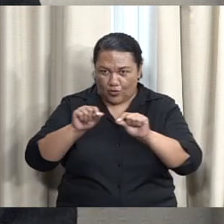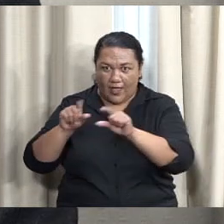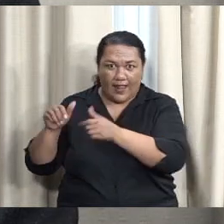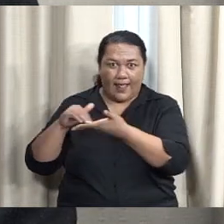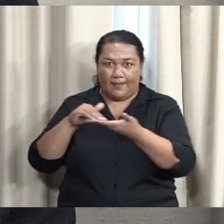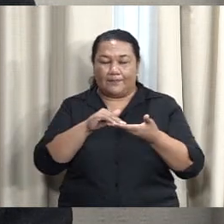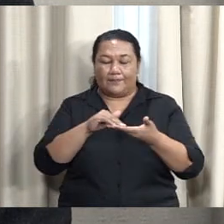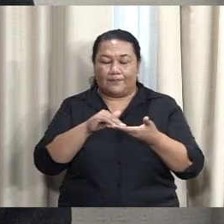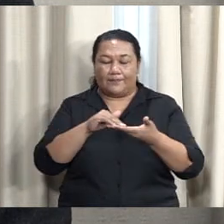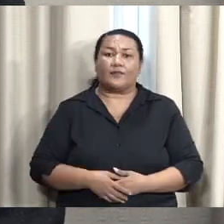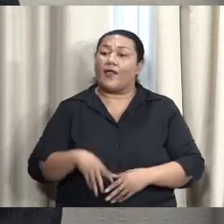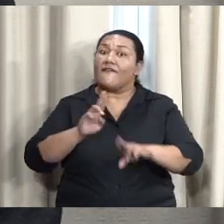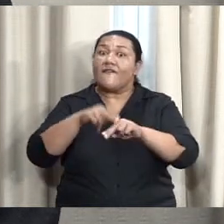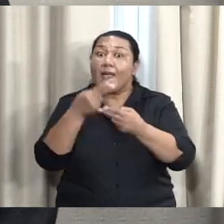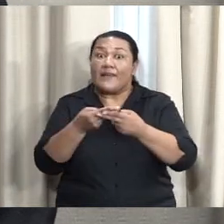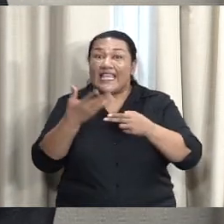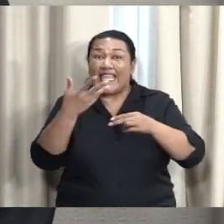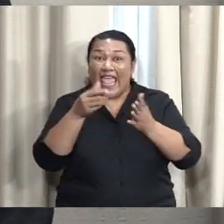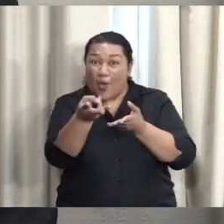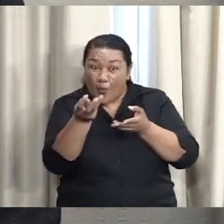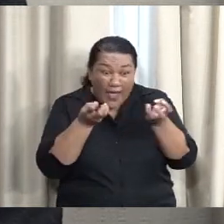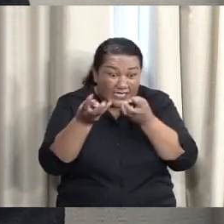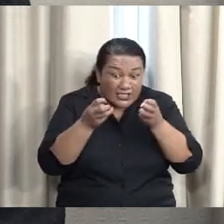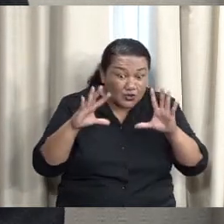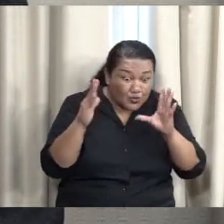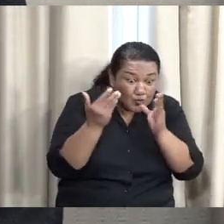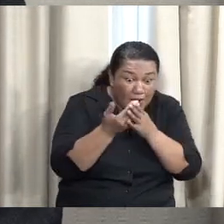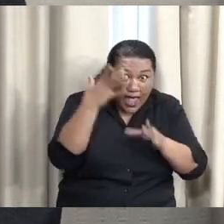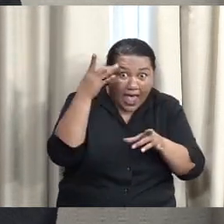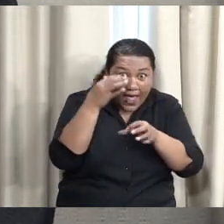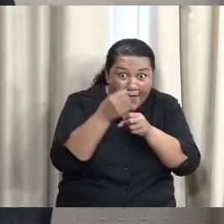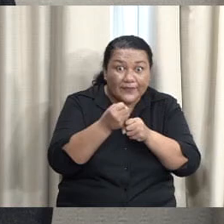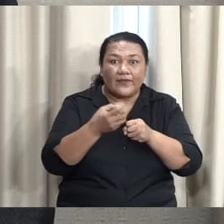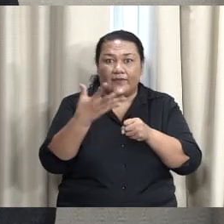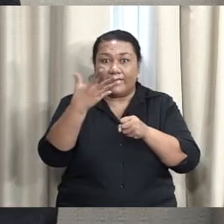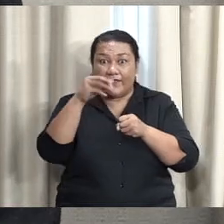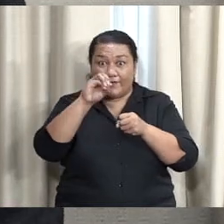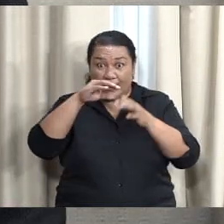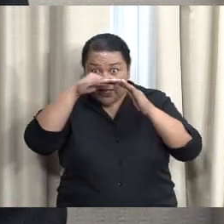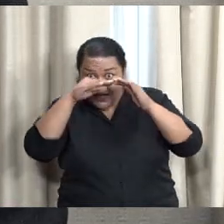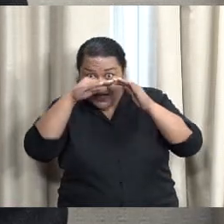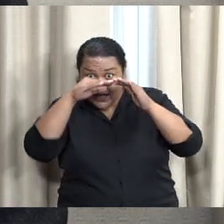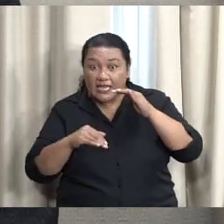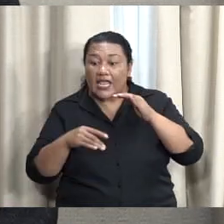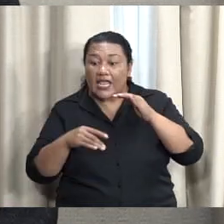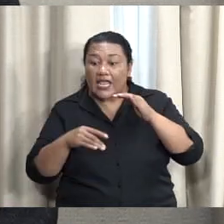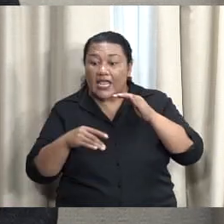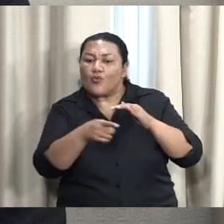All families earning below 50,000 annually and whose children do not currently receive transportation